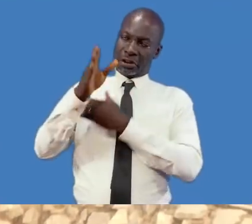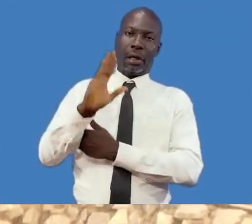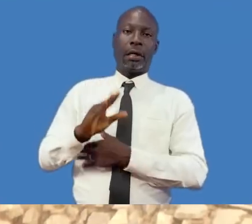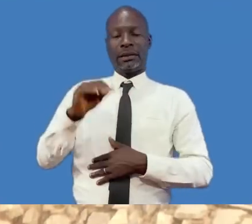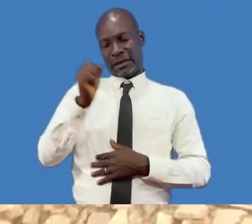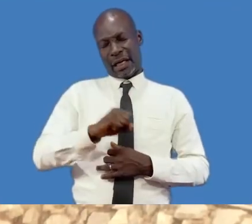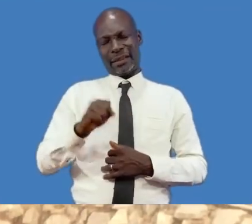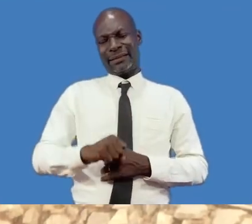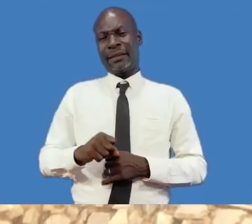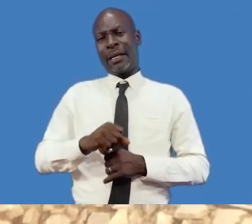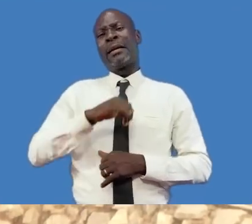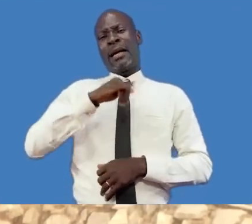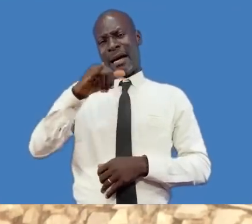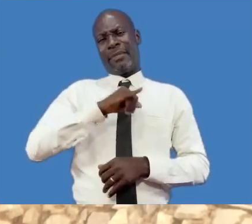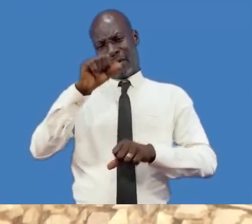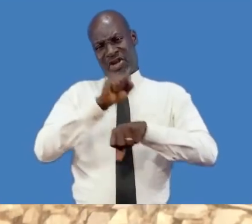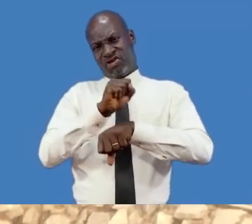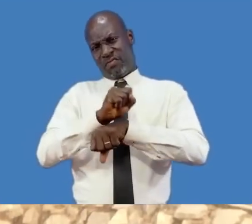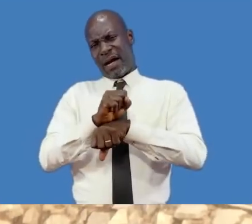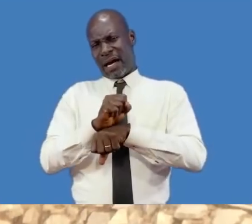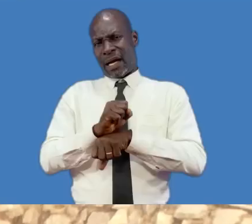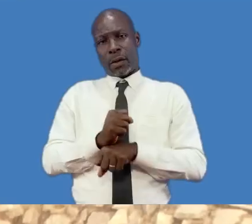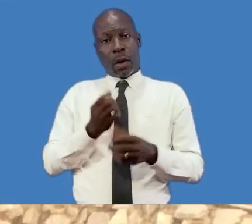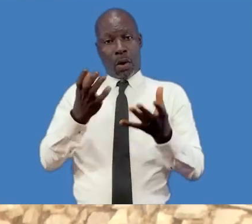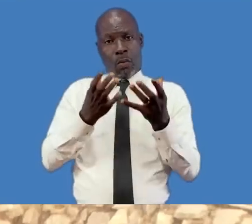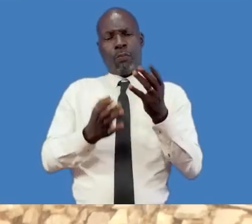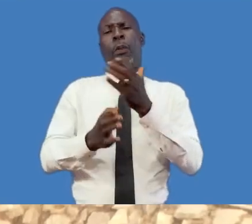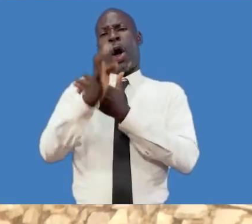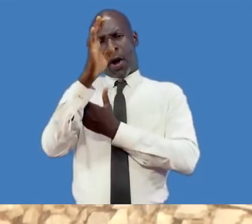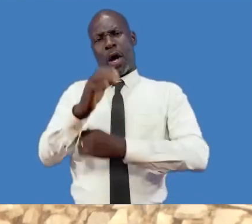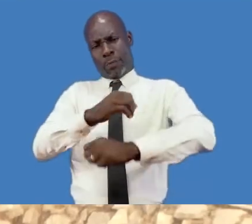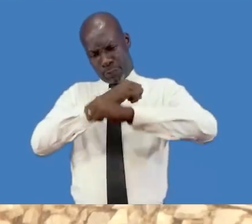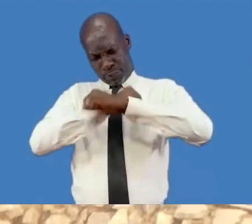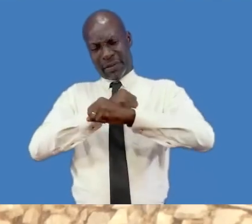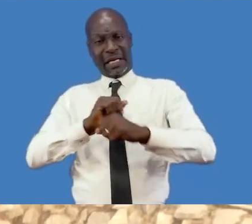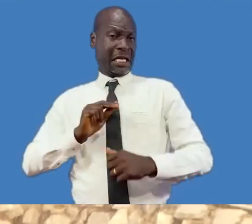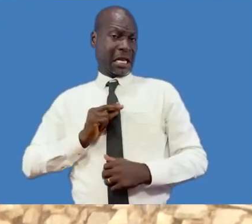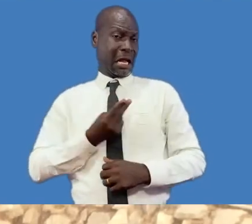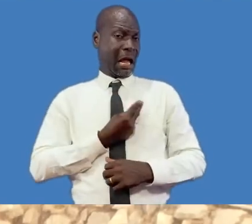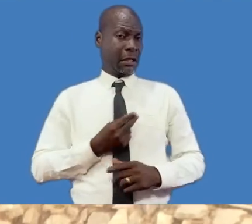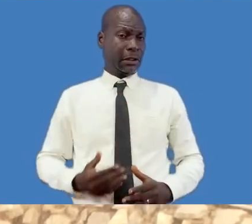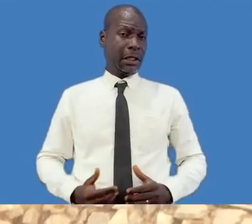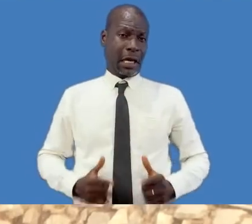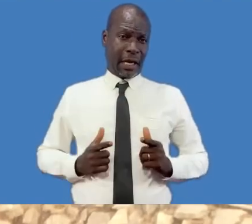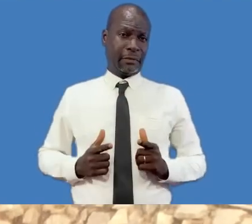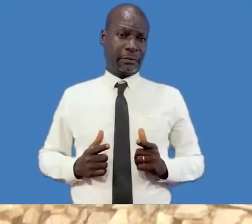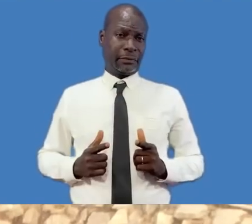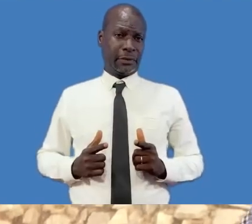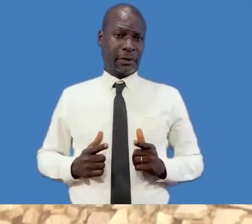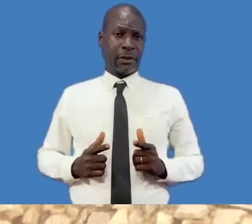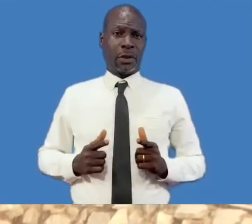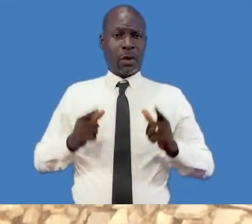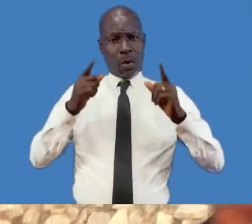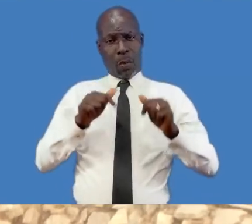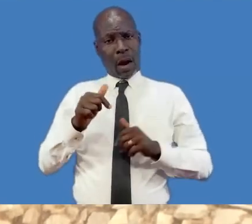adwuma ebra ye hwehwe so onyankopon bo ye ho ban ewo ya bra bo a ye bo enyinam no. Se ye ma